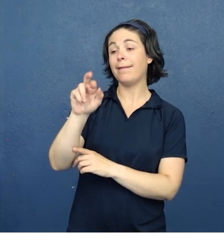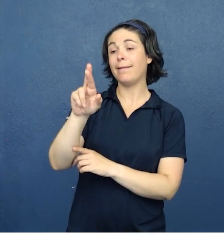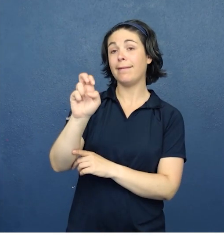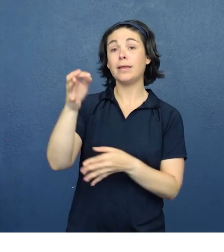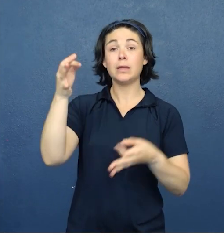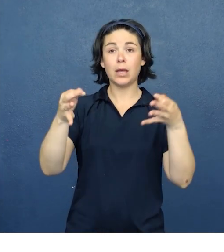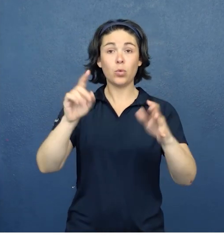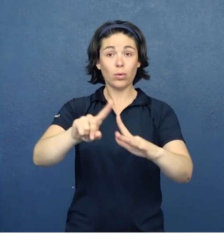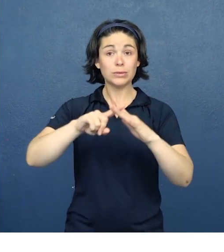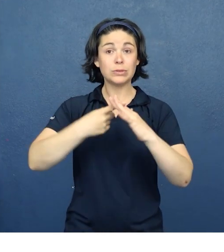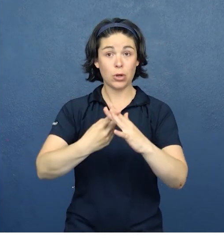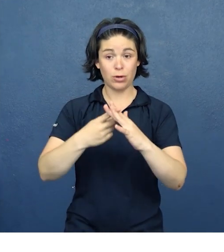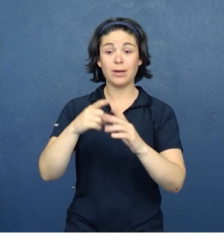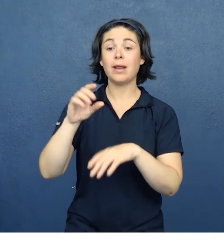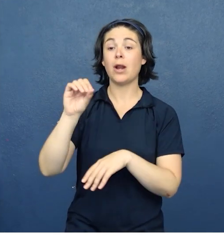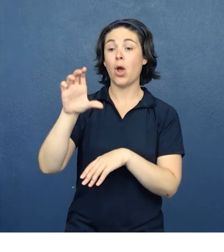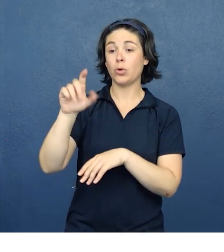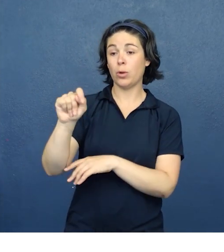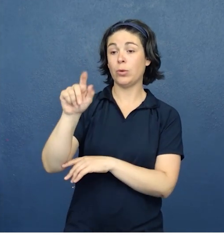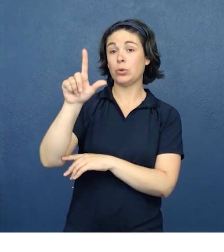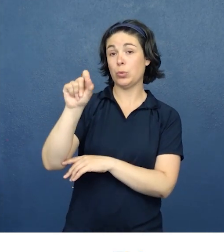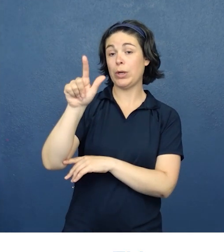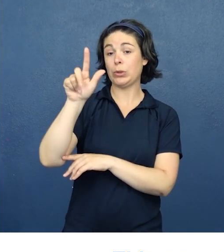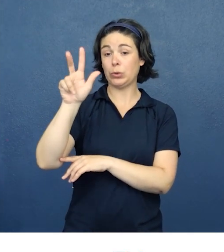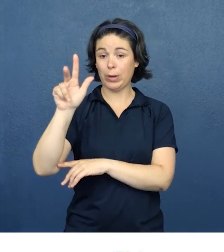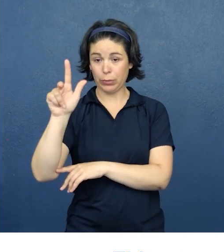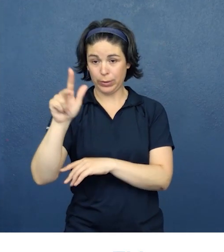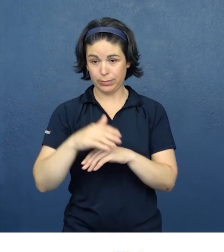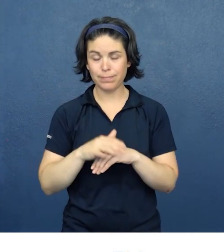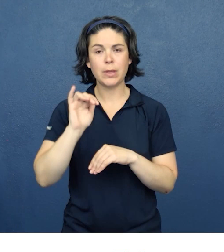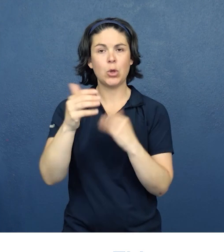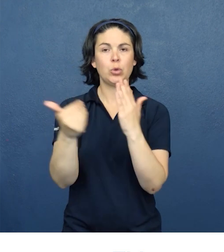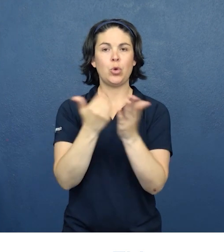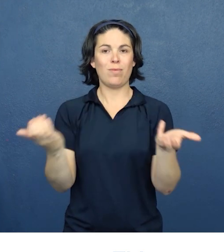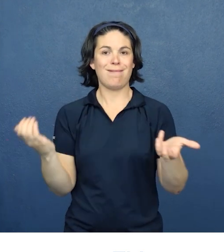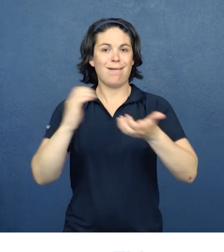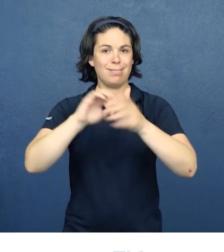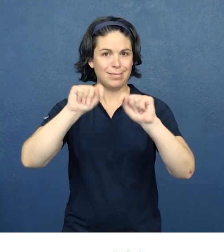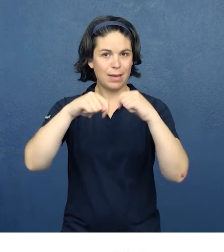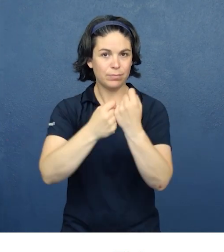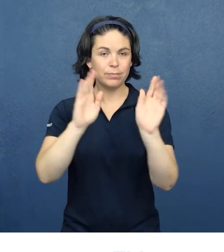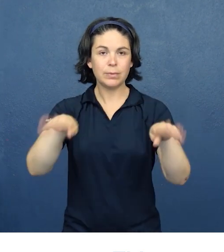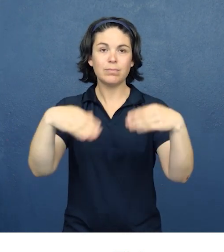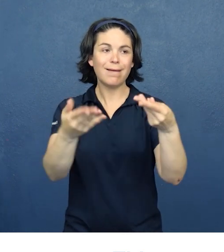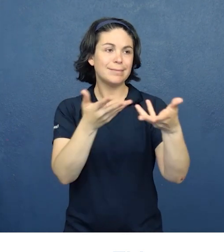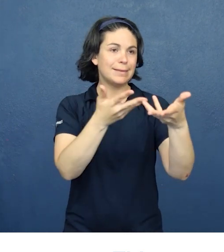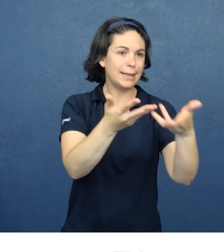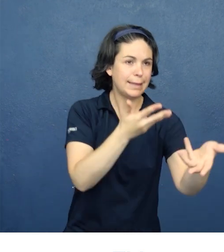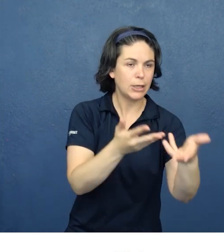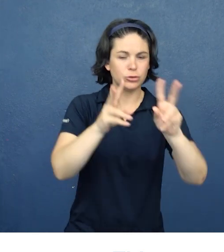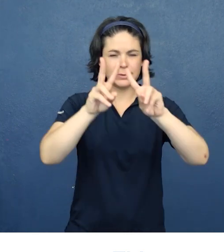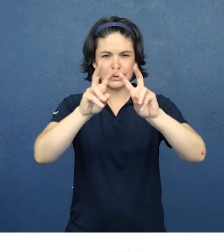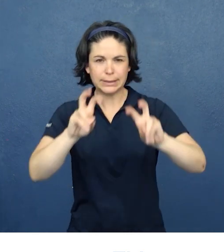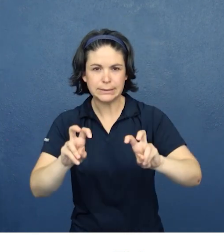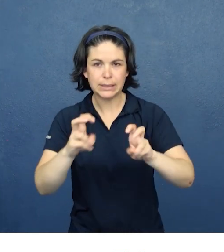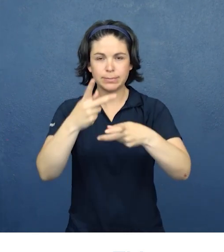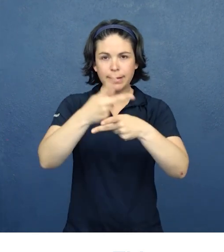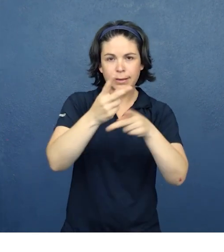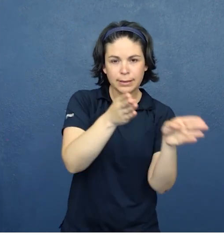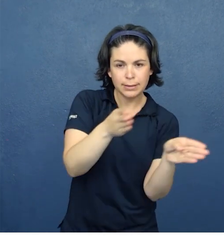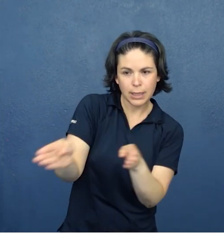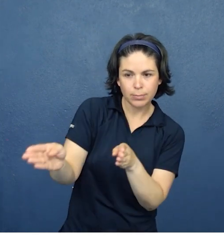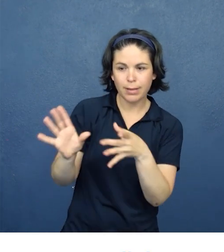CARE Court launched in October of 2023. This new collaborative court team provides engagement, assessment, care